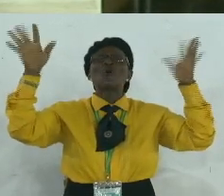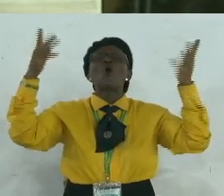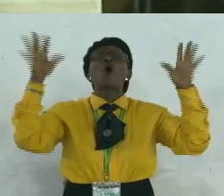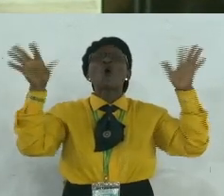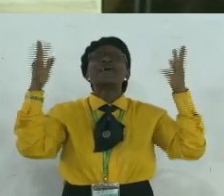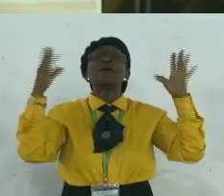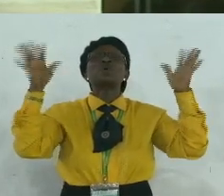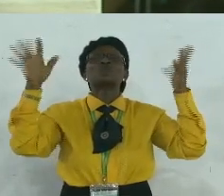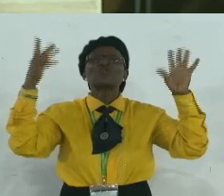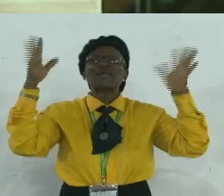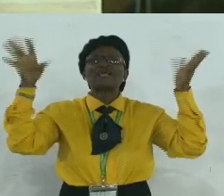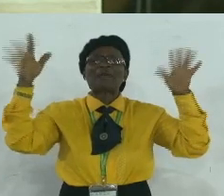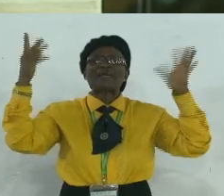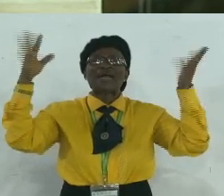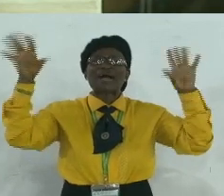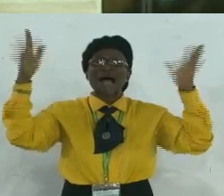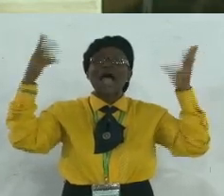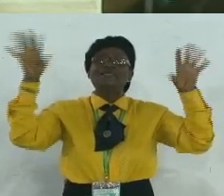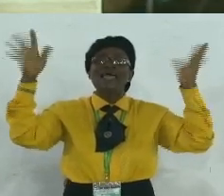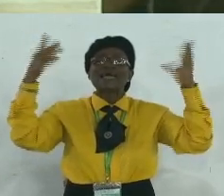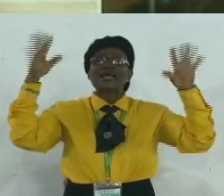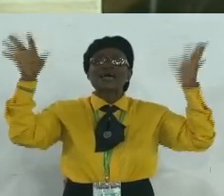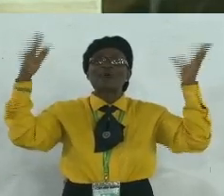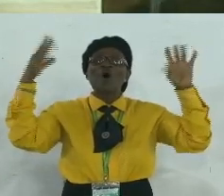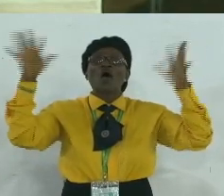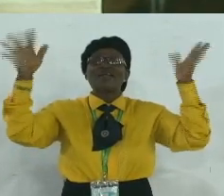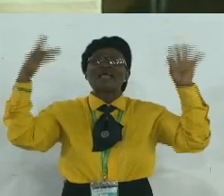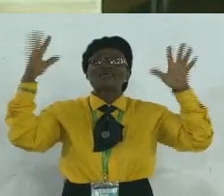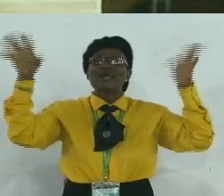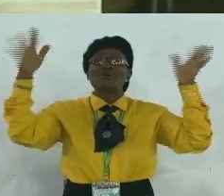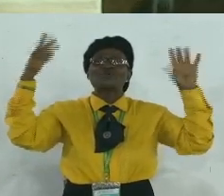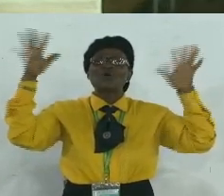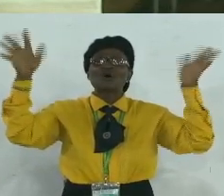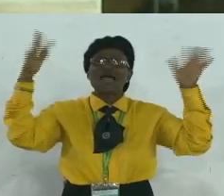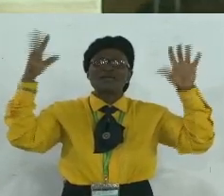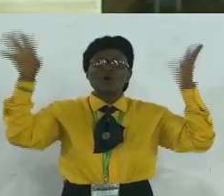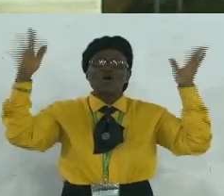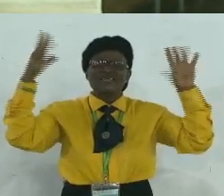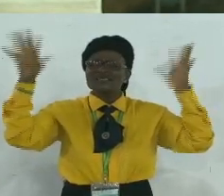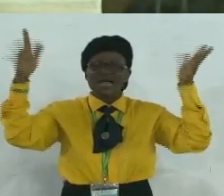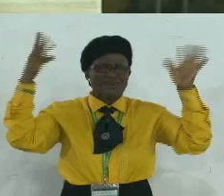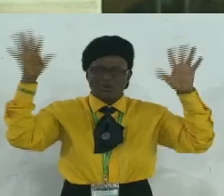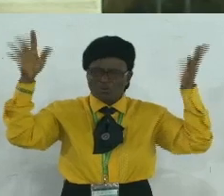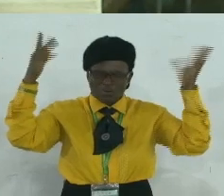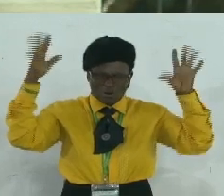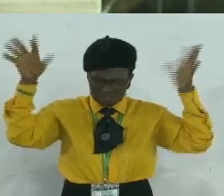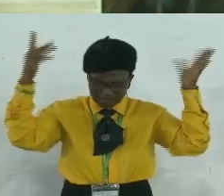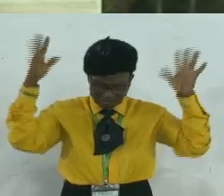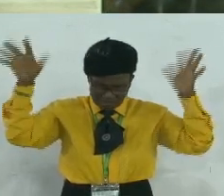of Jesus, in the mighty name of Jesus.